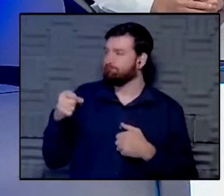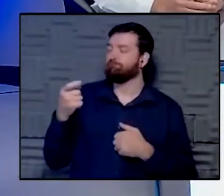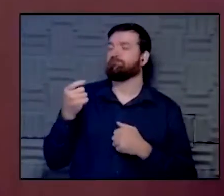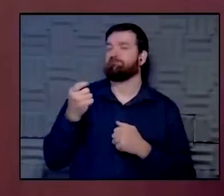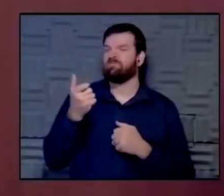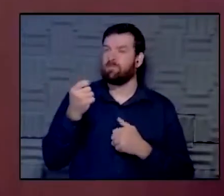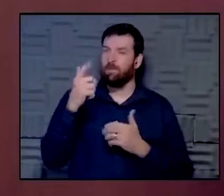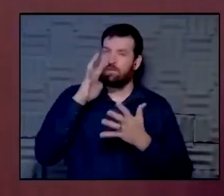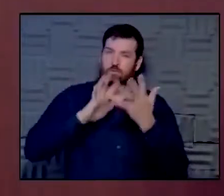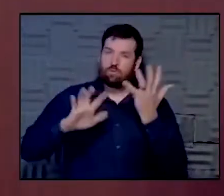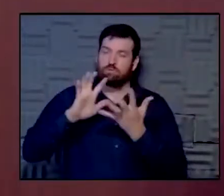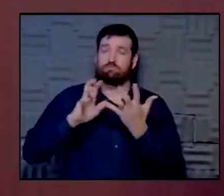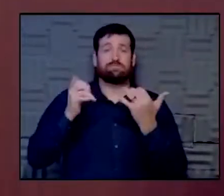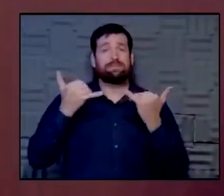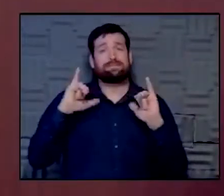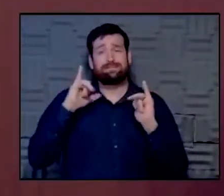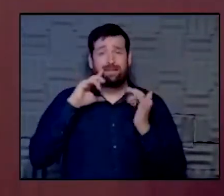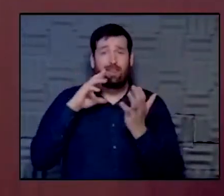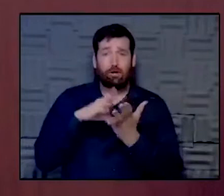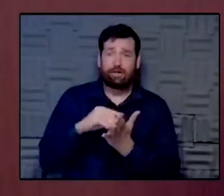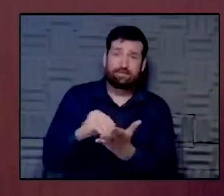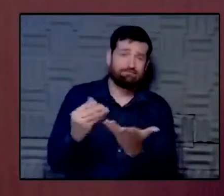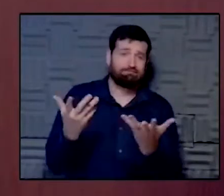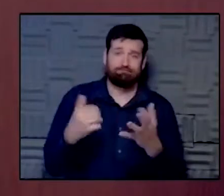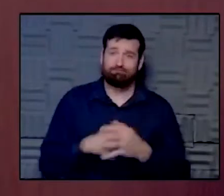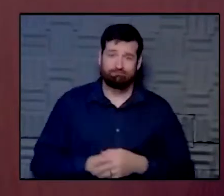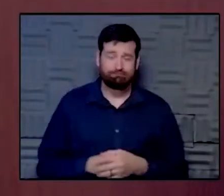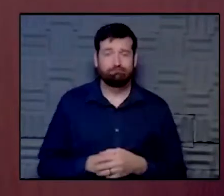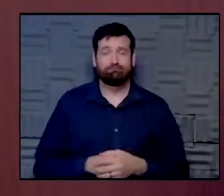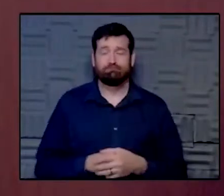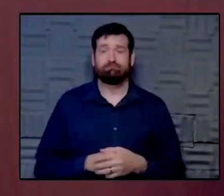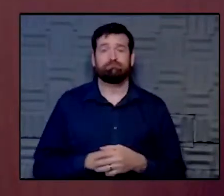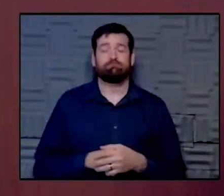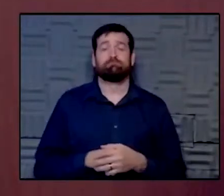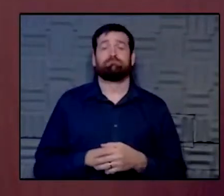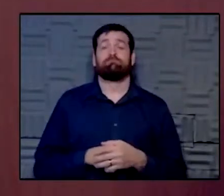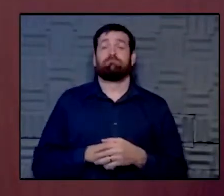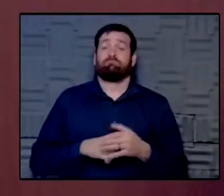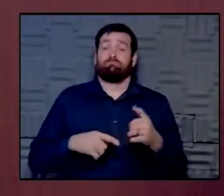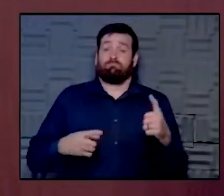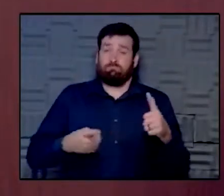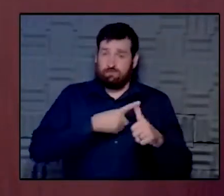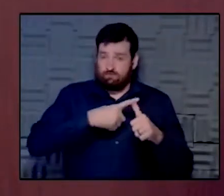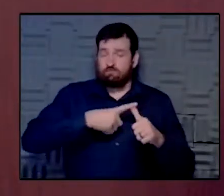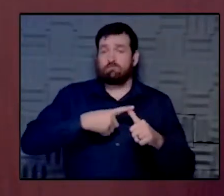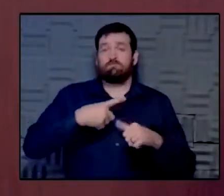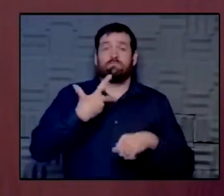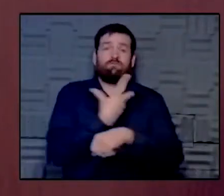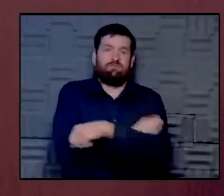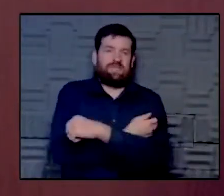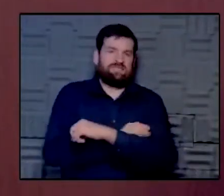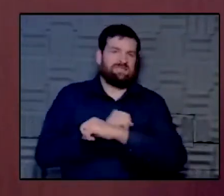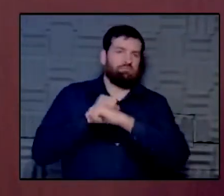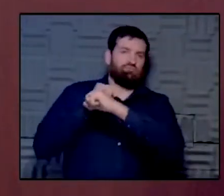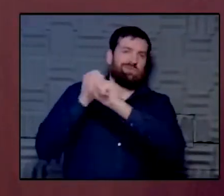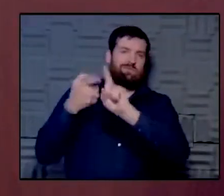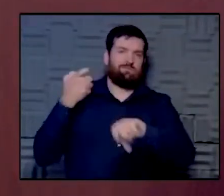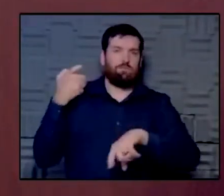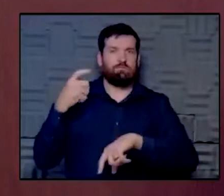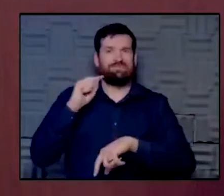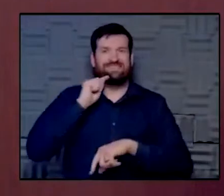some information that we have yet to learn around this. We know initially that the vaccine protects yourself from that severe